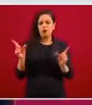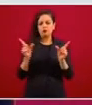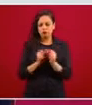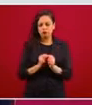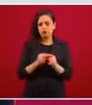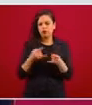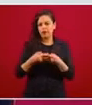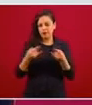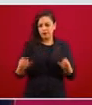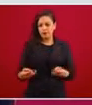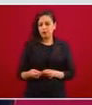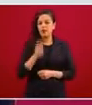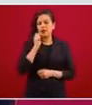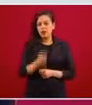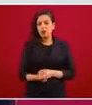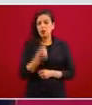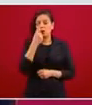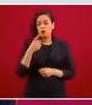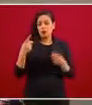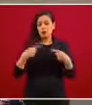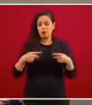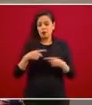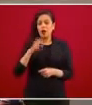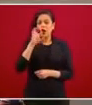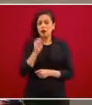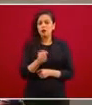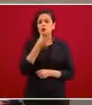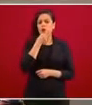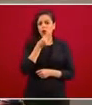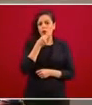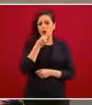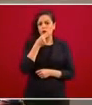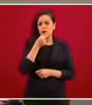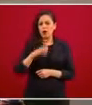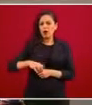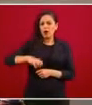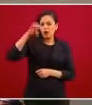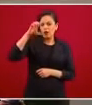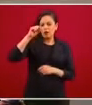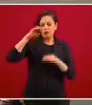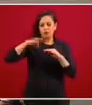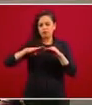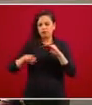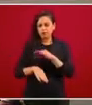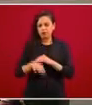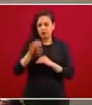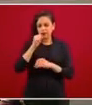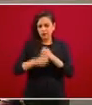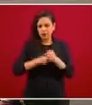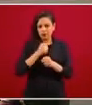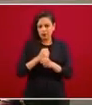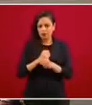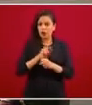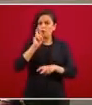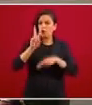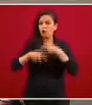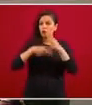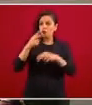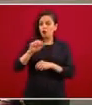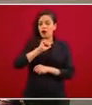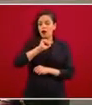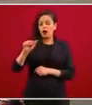to prevent us from using this as an example to the population. This was a person of less